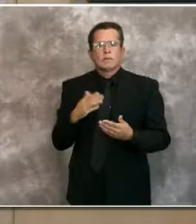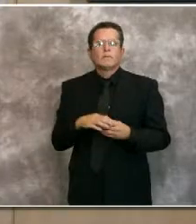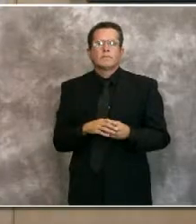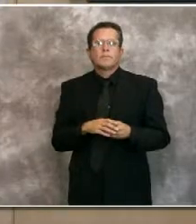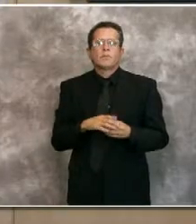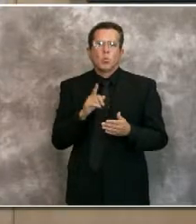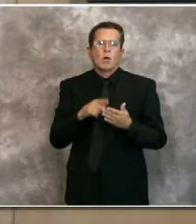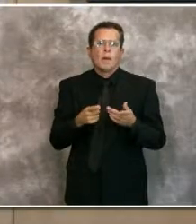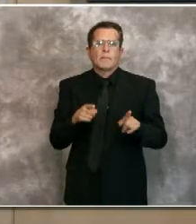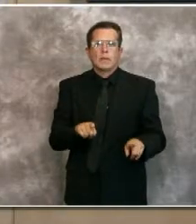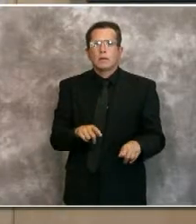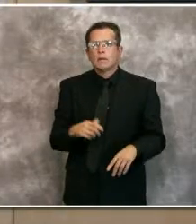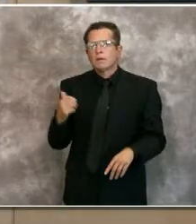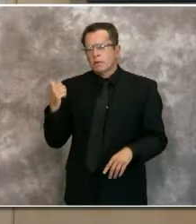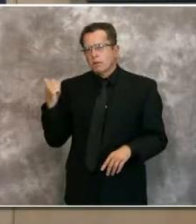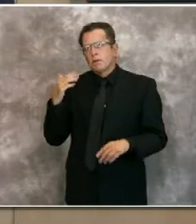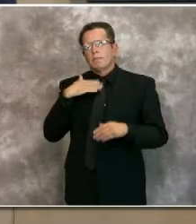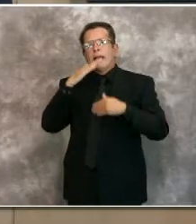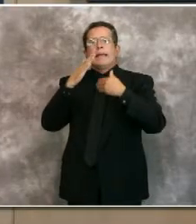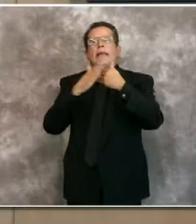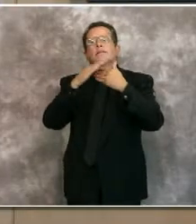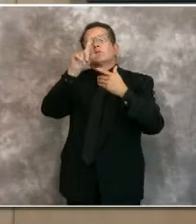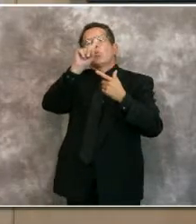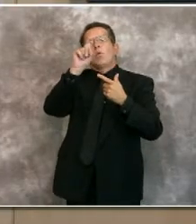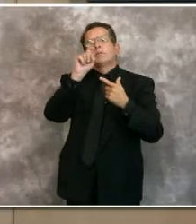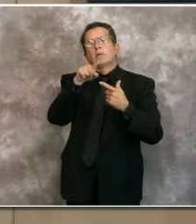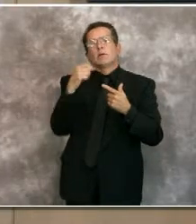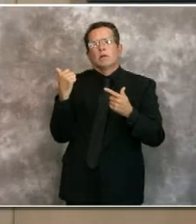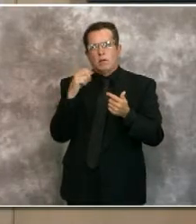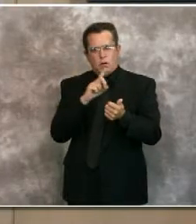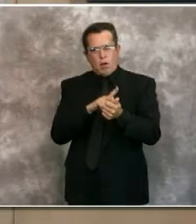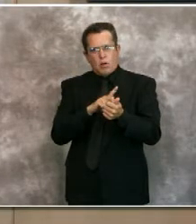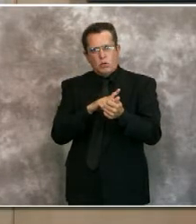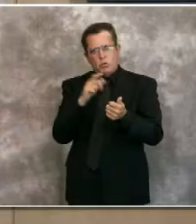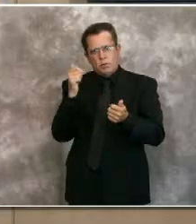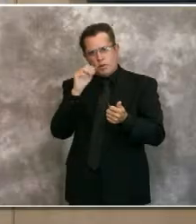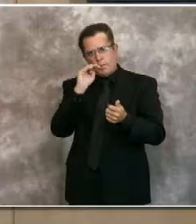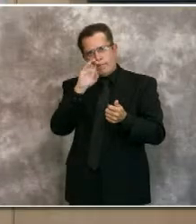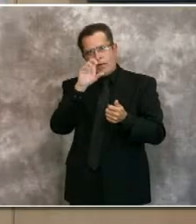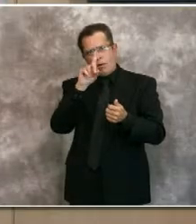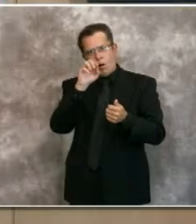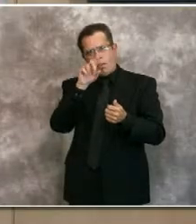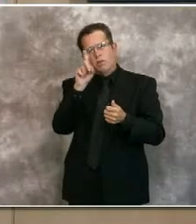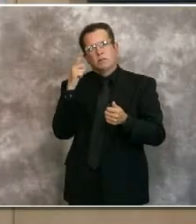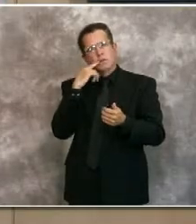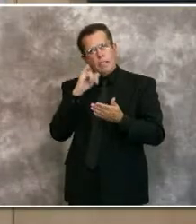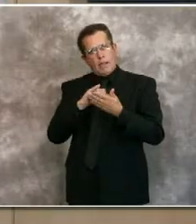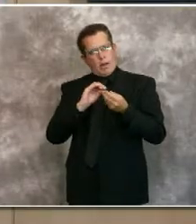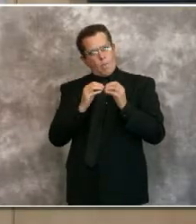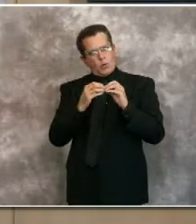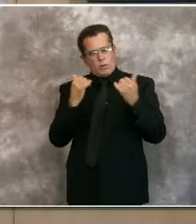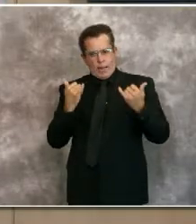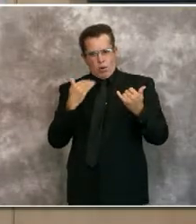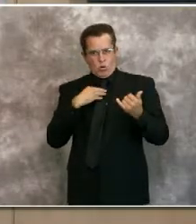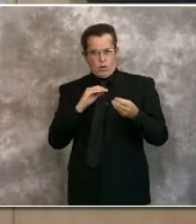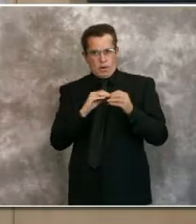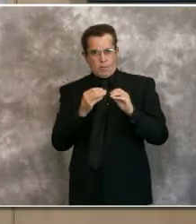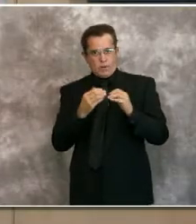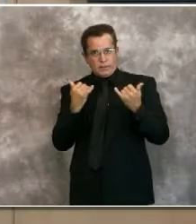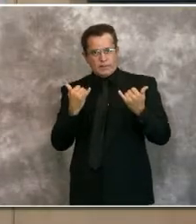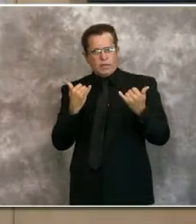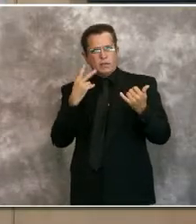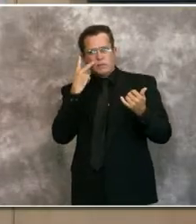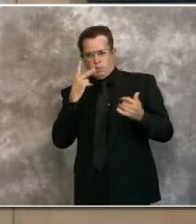My other question is about the, I guess, Dr. McDonald, you said something about the numbers are trending towards